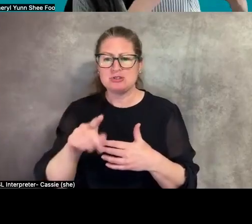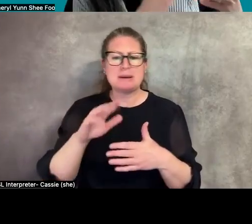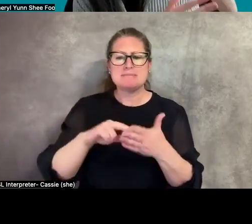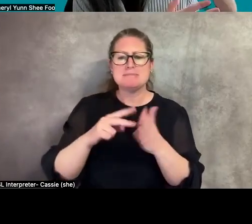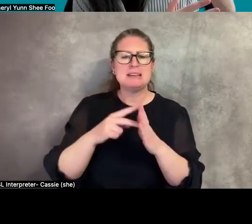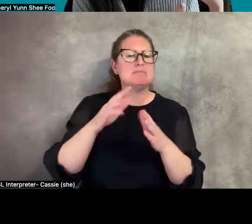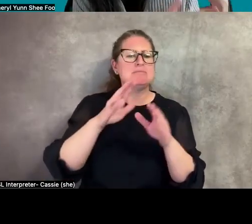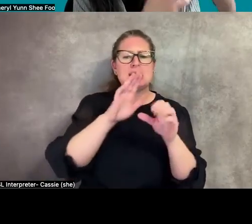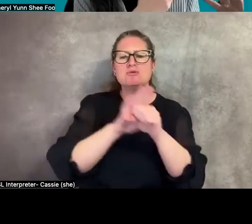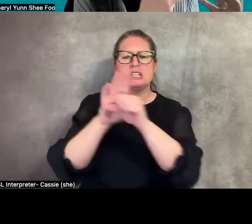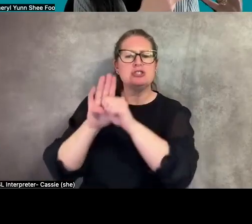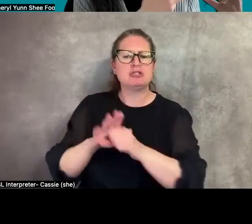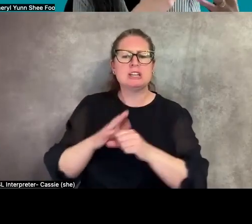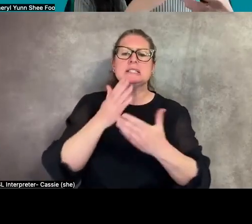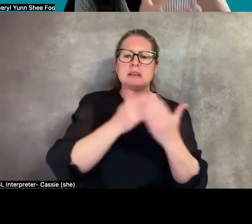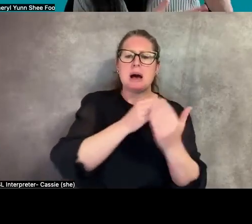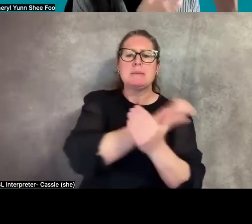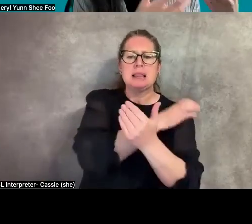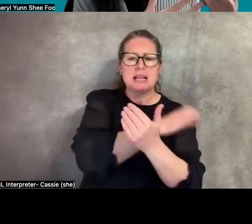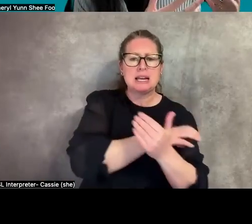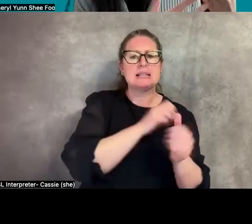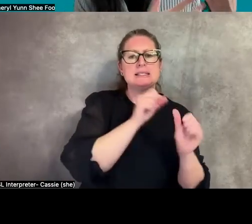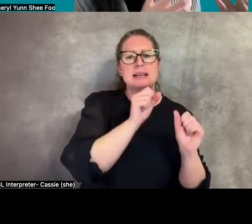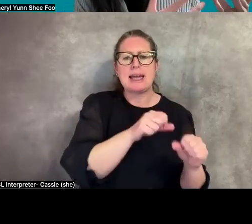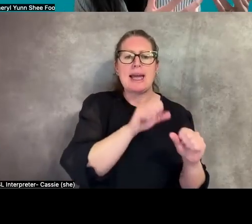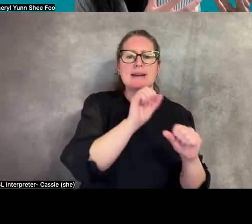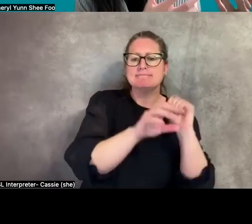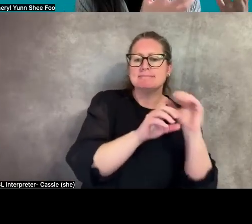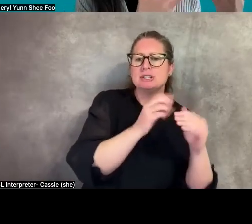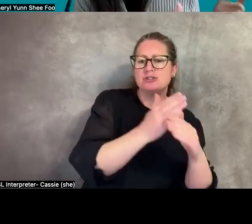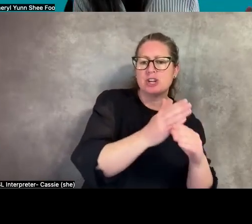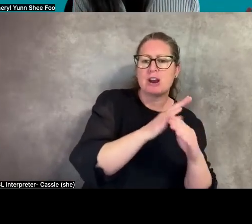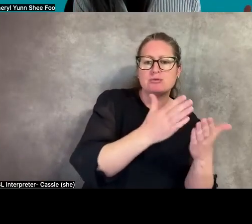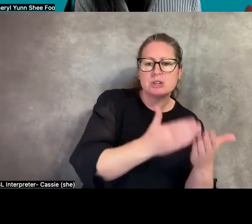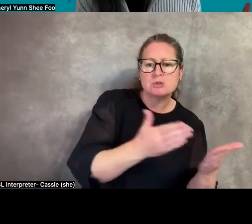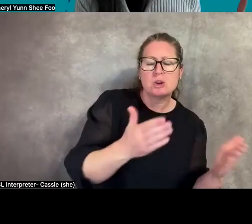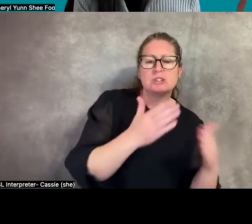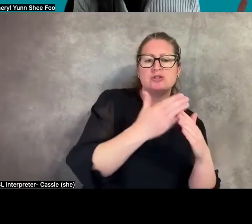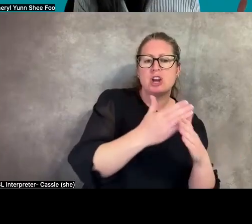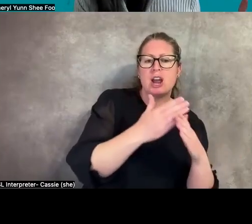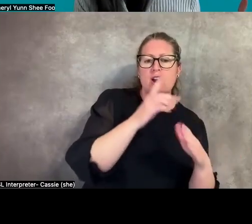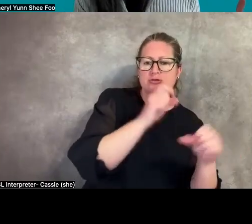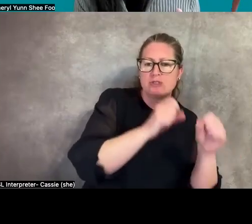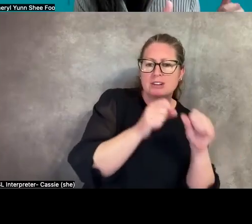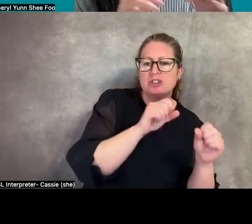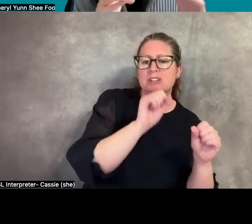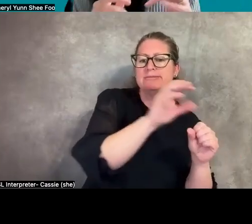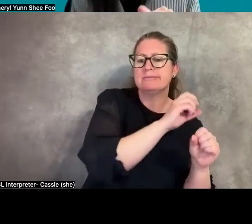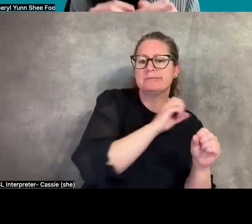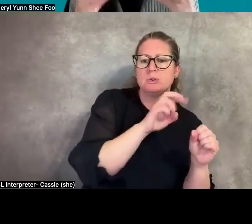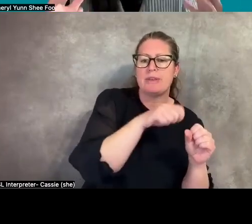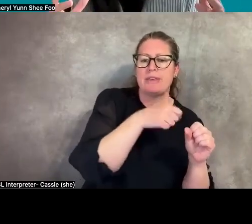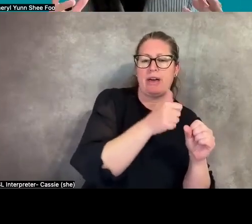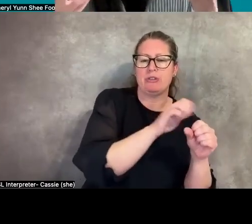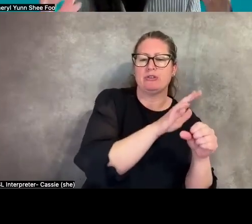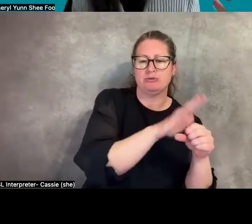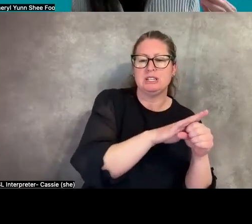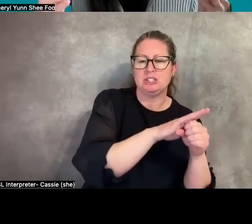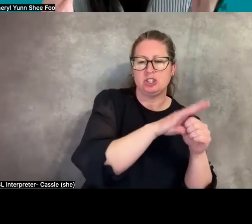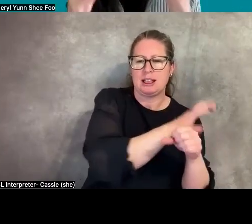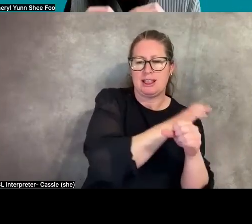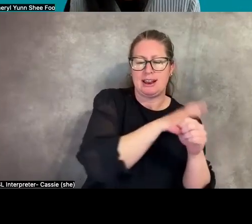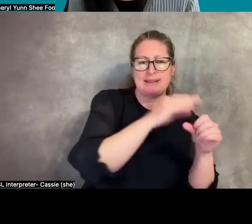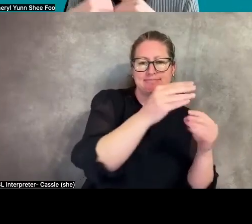region, there are clinics that can share effective strategies and resources with the other clinics in the region, and they can